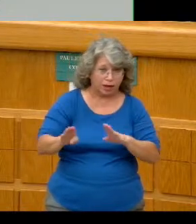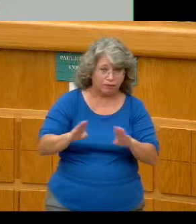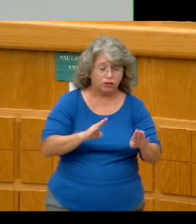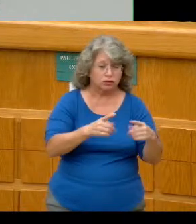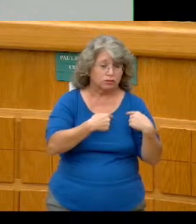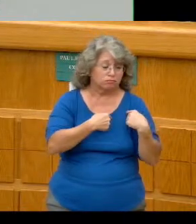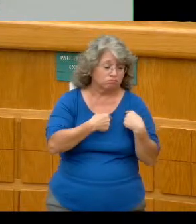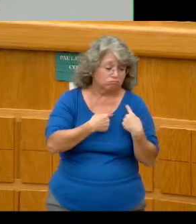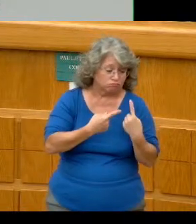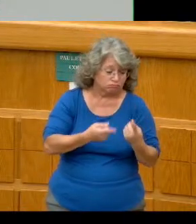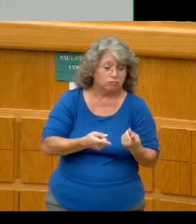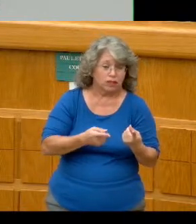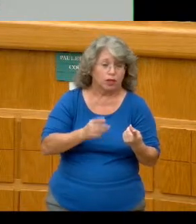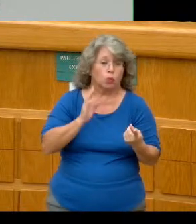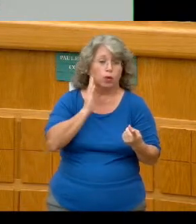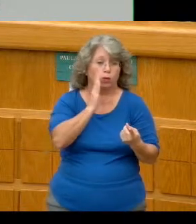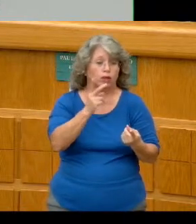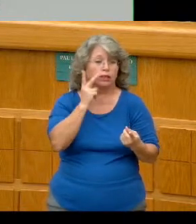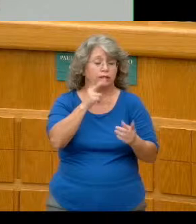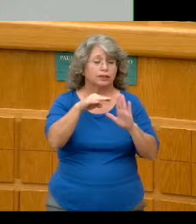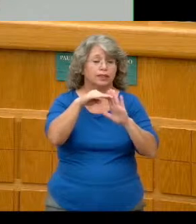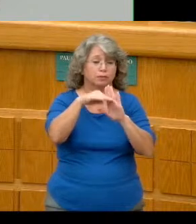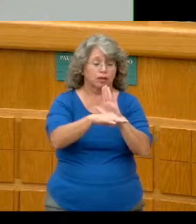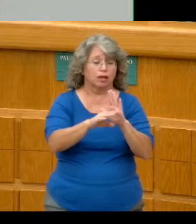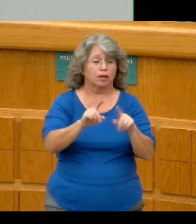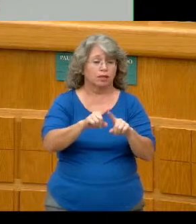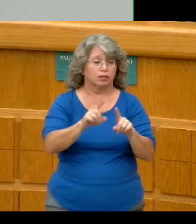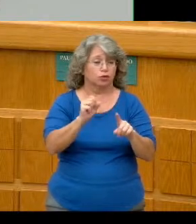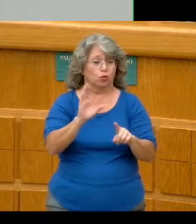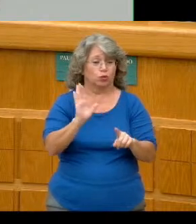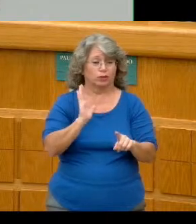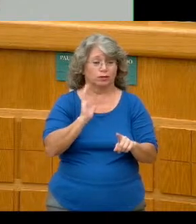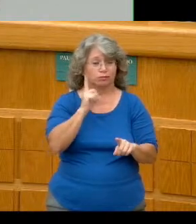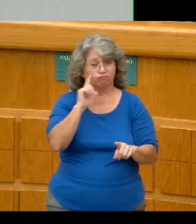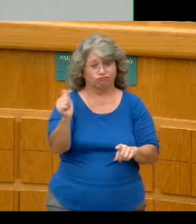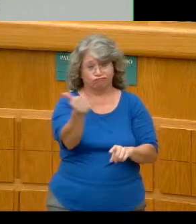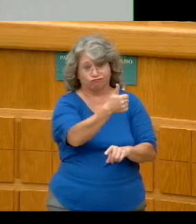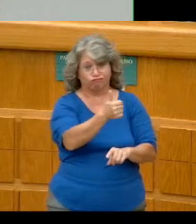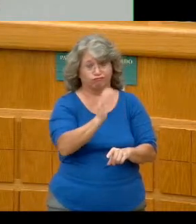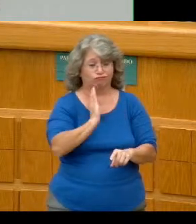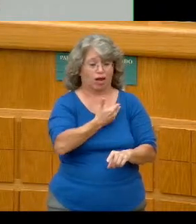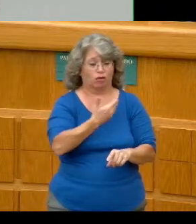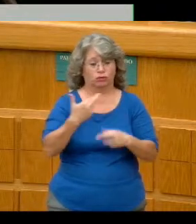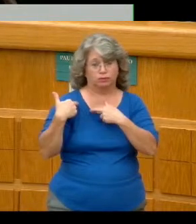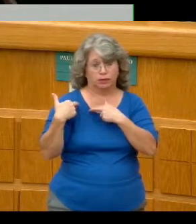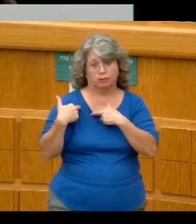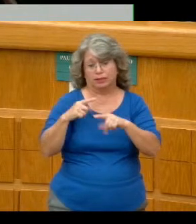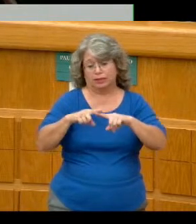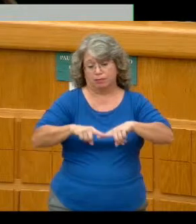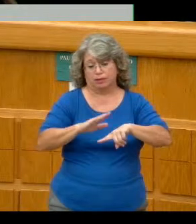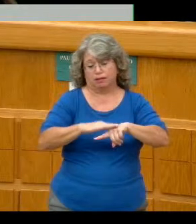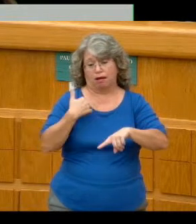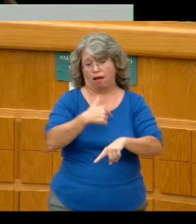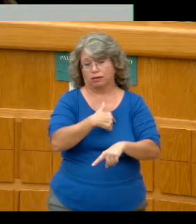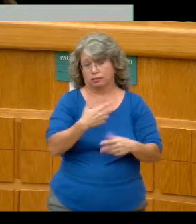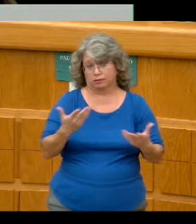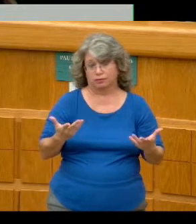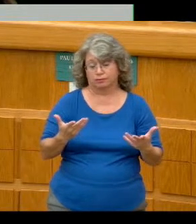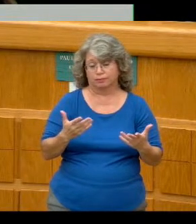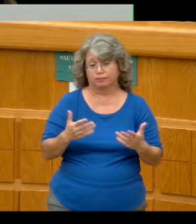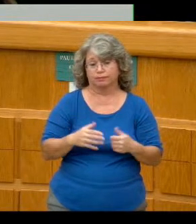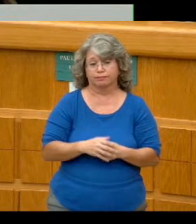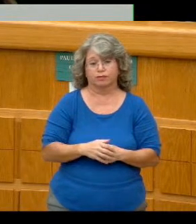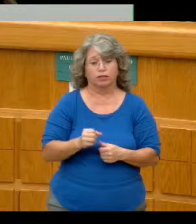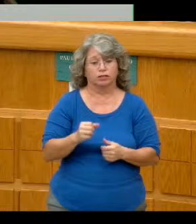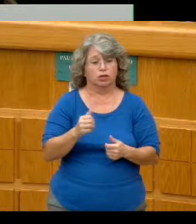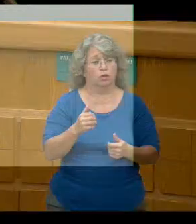the end, the ball's in our court as citizens of the coastal bend, and it depends on what we do. So with that, we'll go